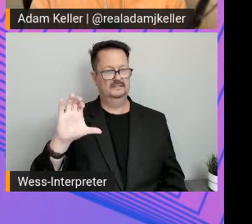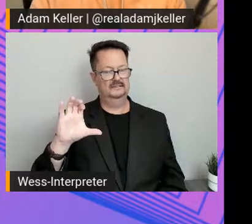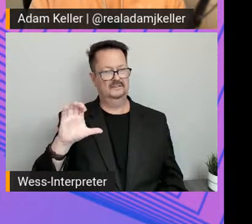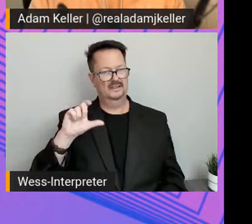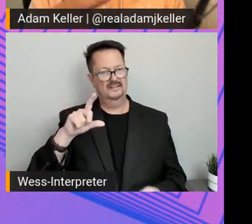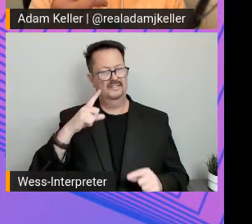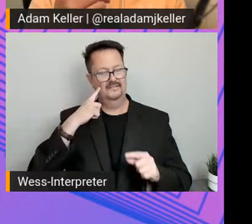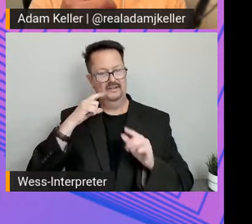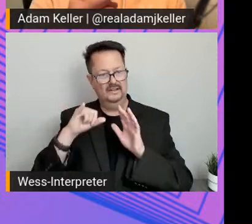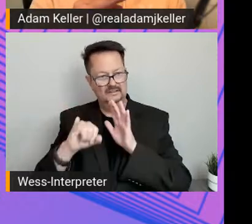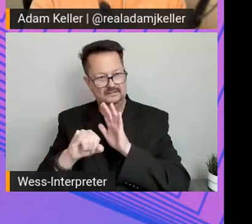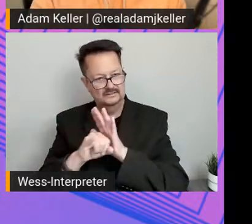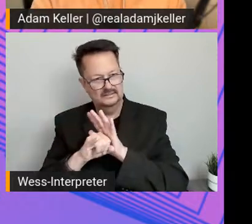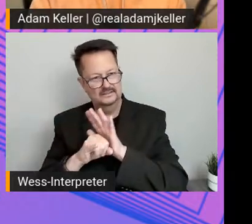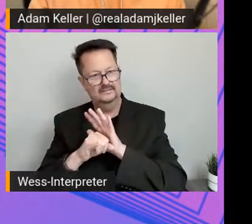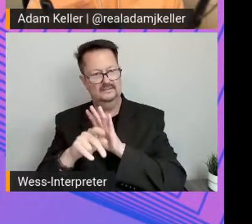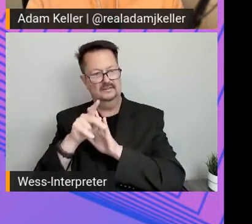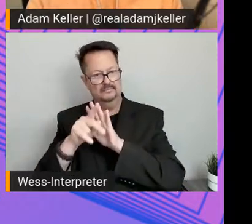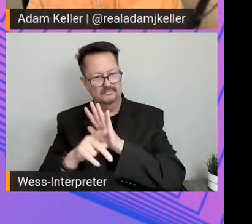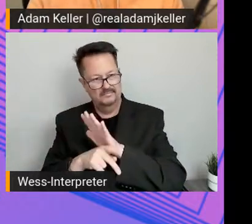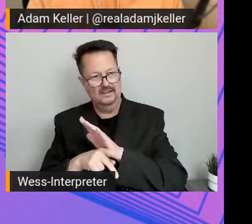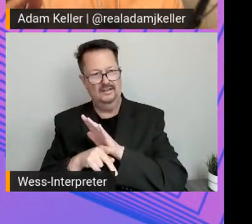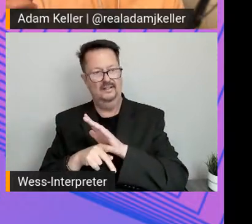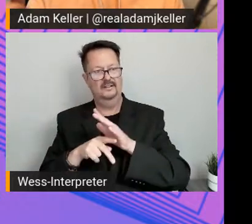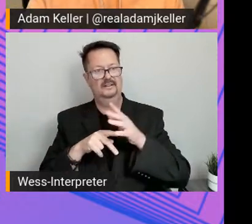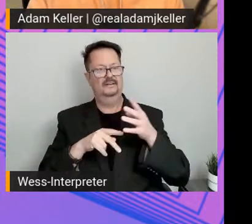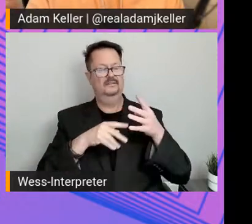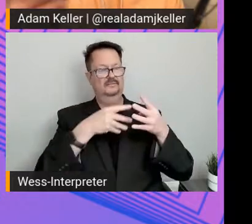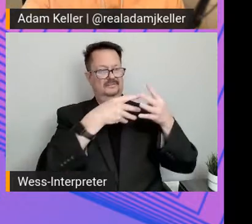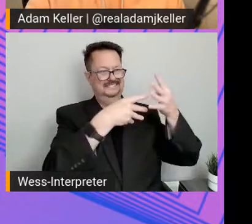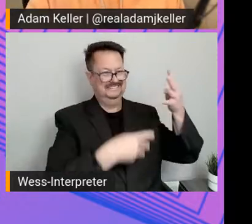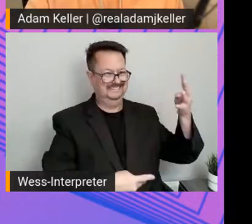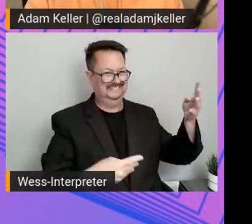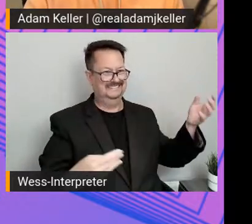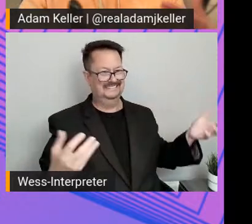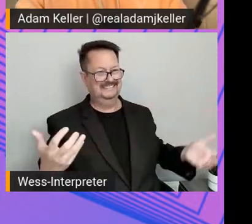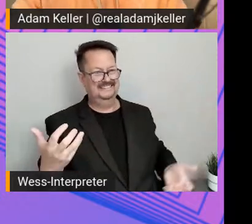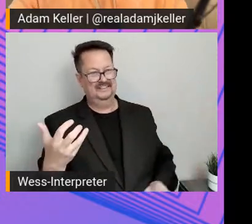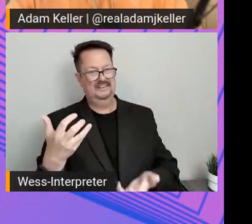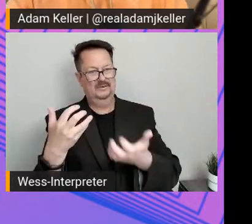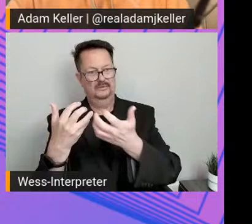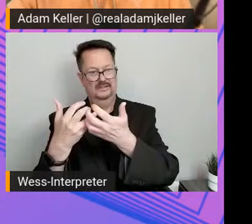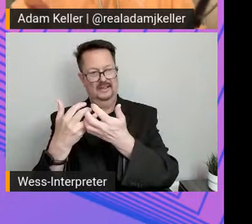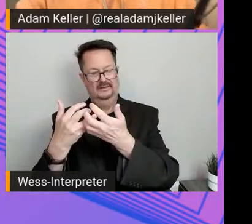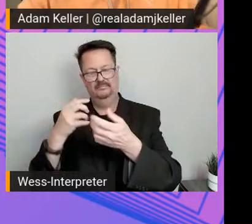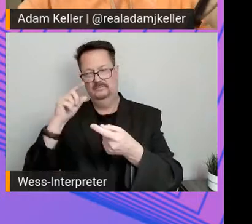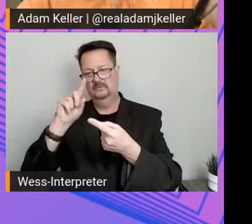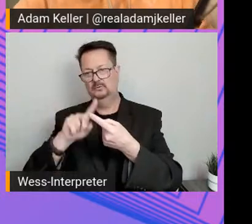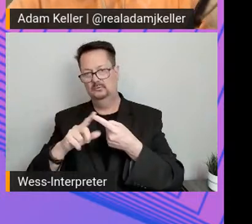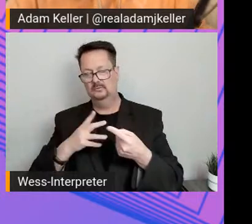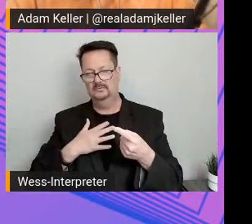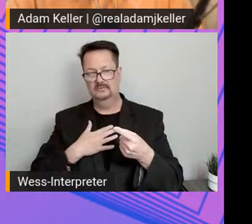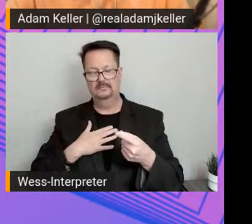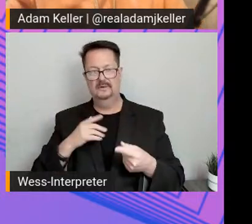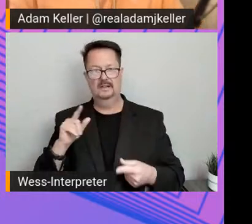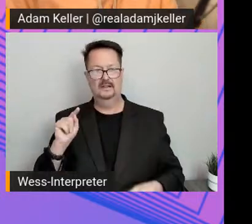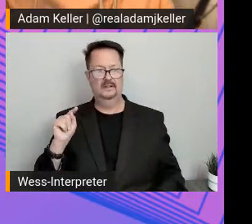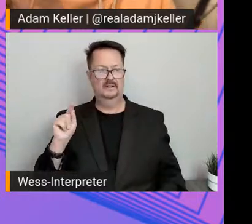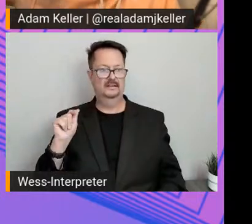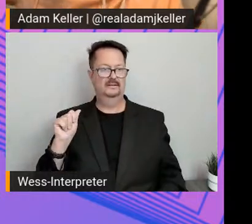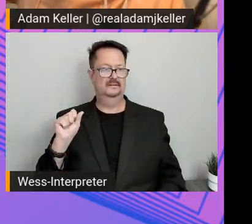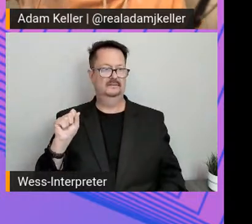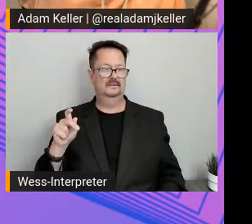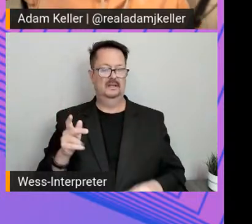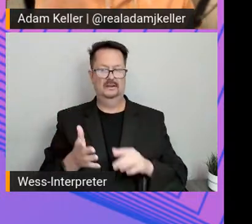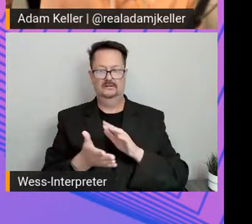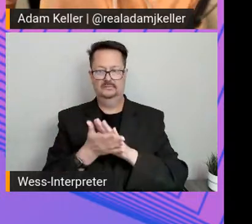the policies that I need to create and the roles that I need to create. And then I need to attach those to my tasks running in ECS to ensure that we